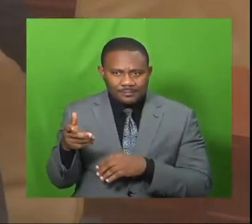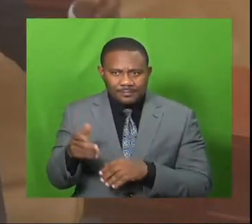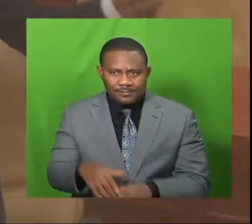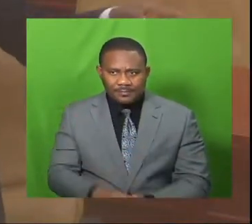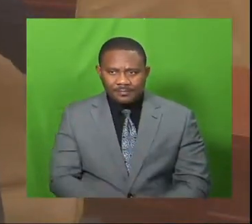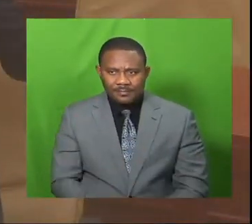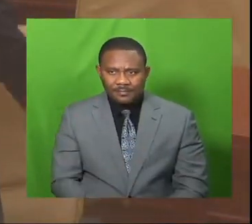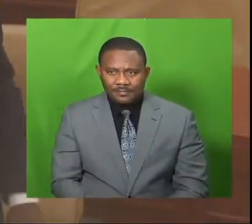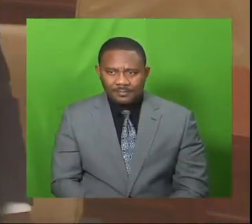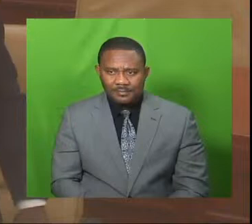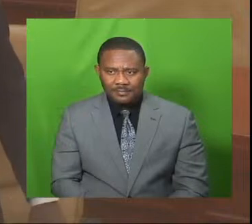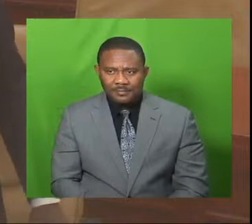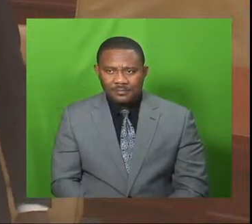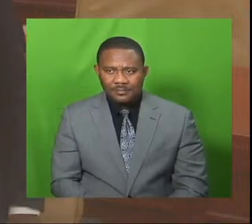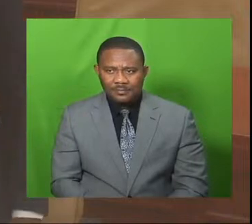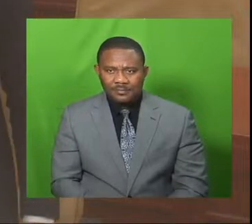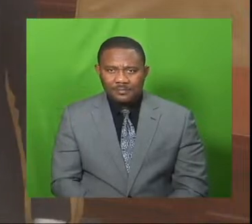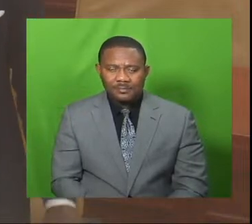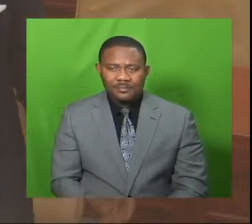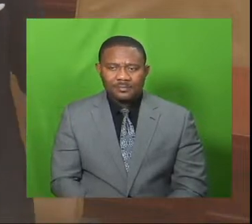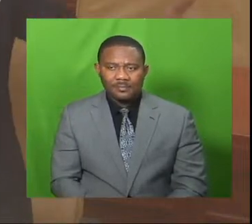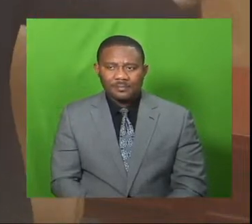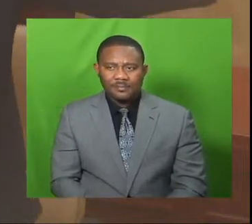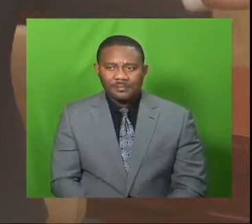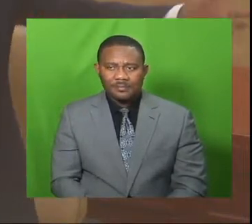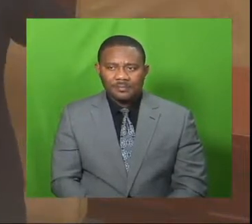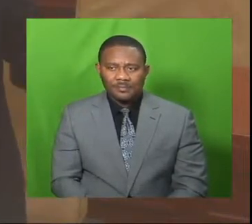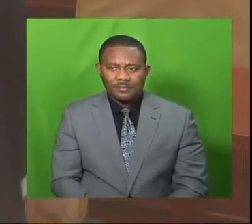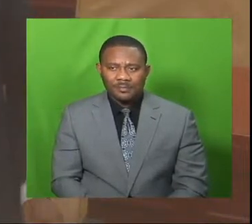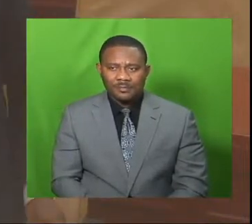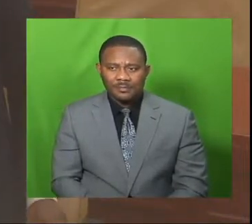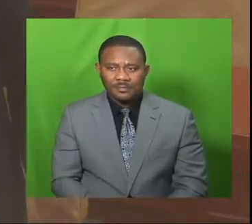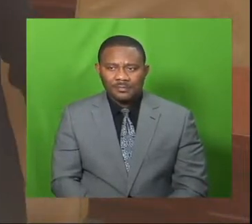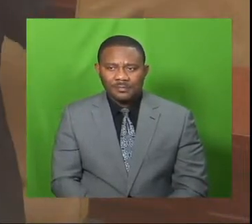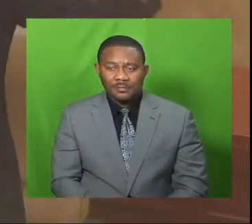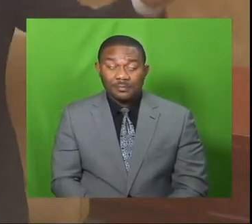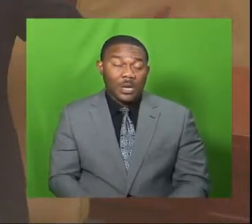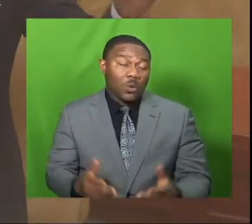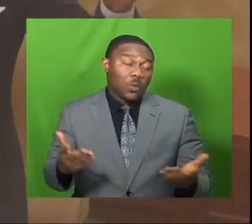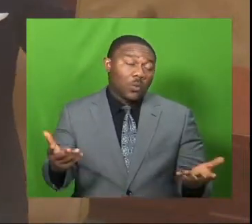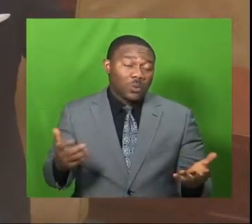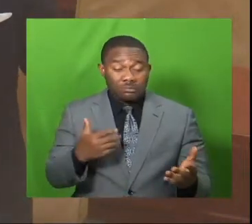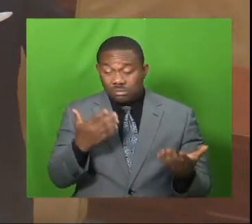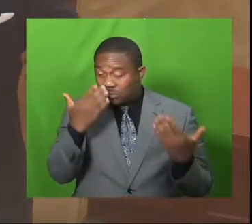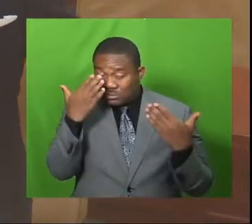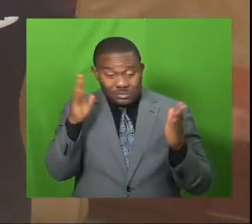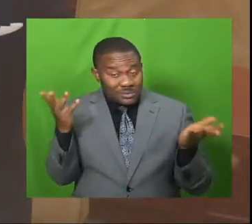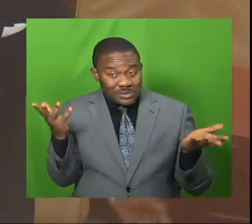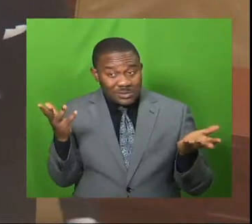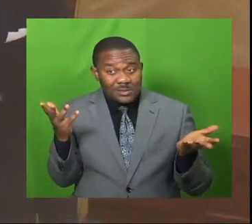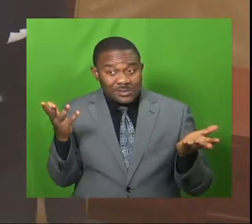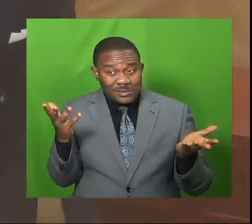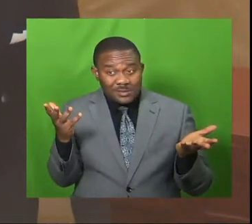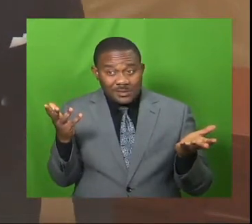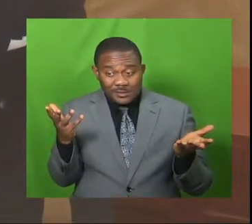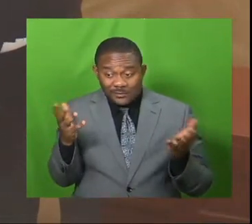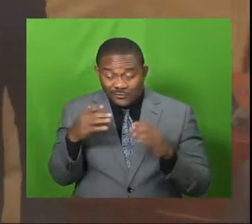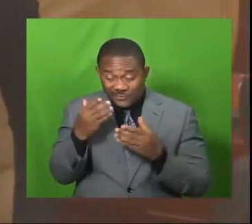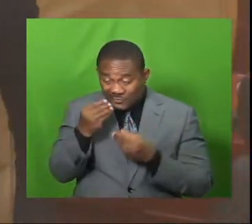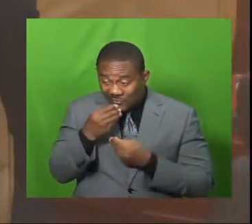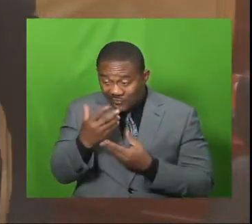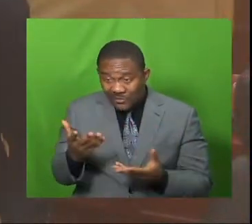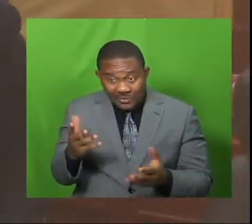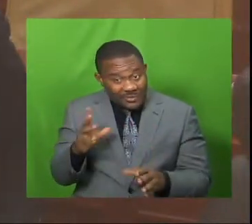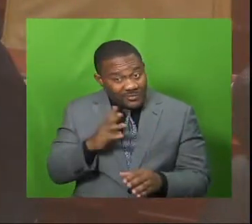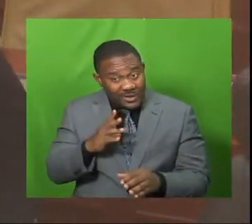have communicated. Yes, Mr. if Speaker, you have changed it, fine. Mr. Speaker, we've communicated to the clerk at table. This